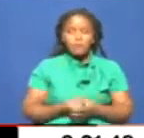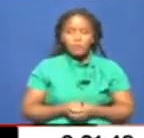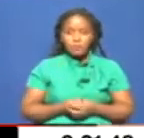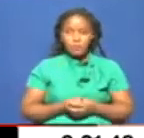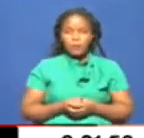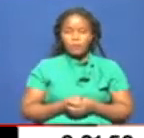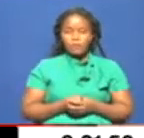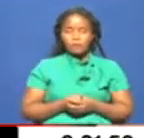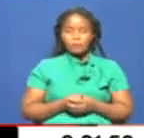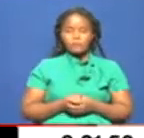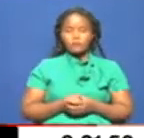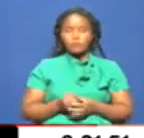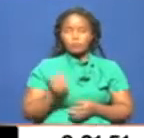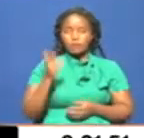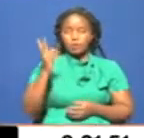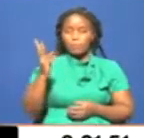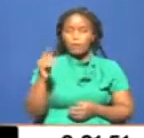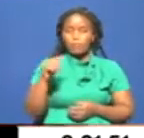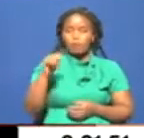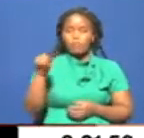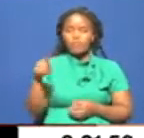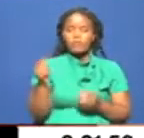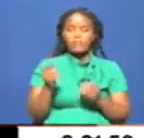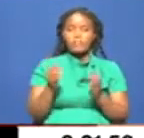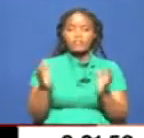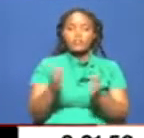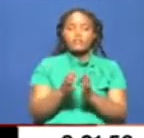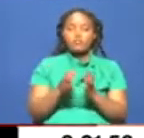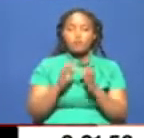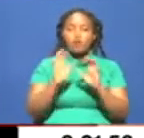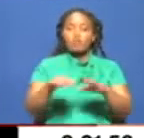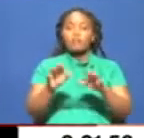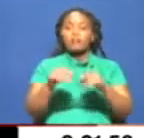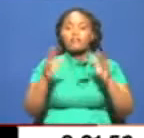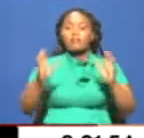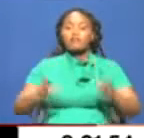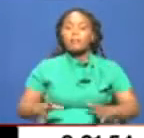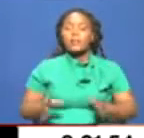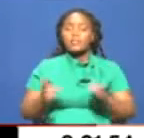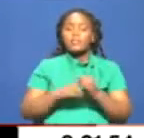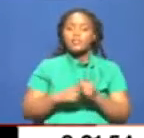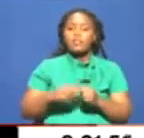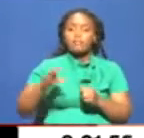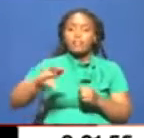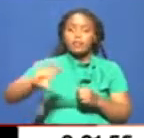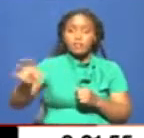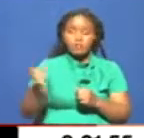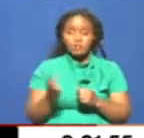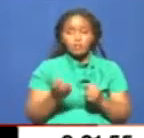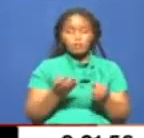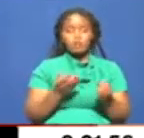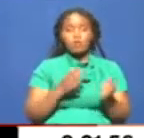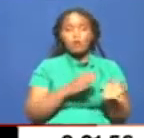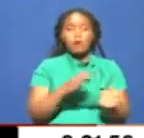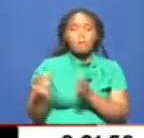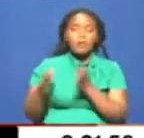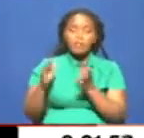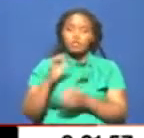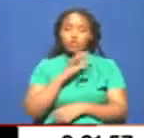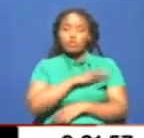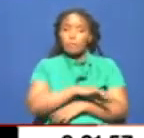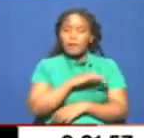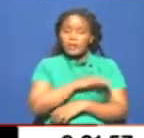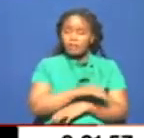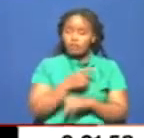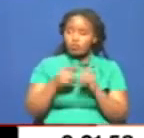Over 4,000 small-scale farmers in seven counties are set to benefit from a new crop insurance product that uses